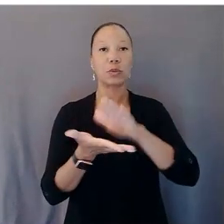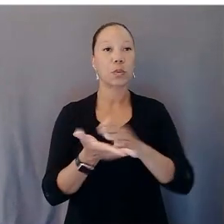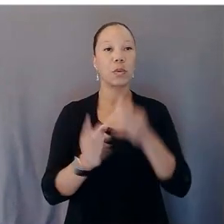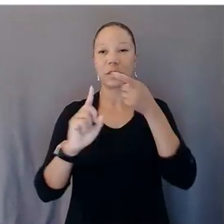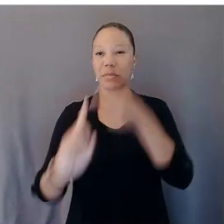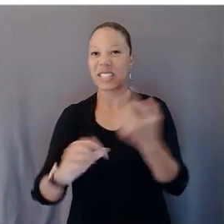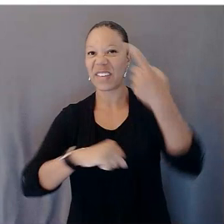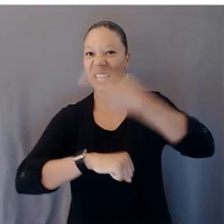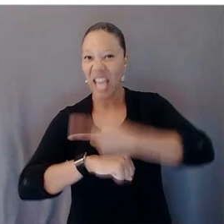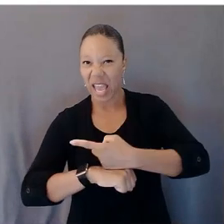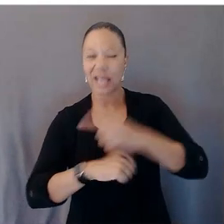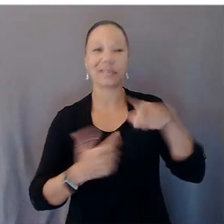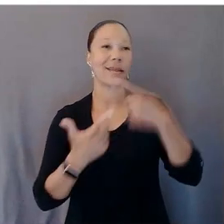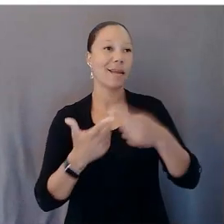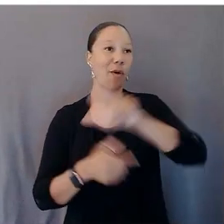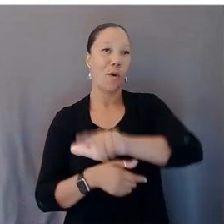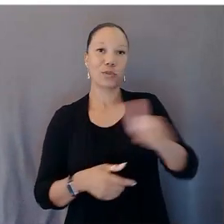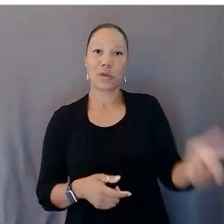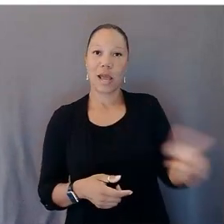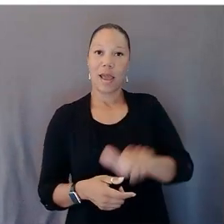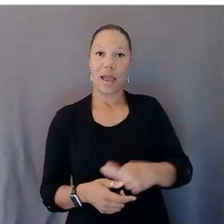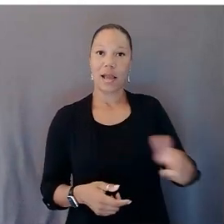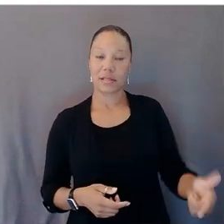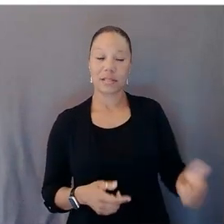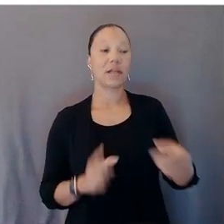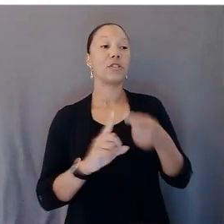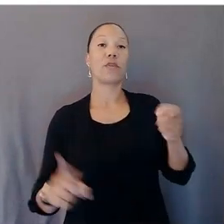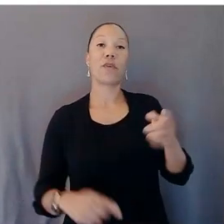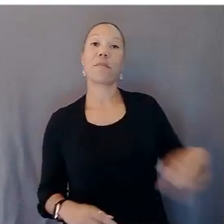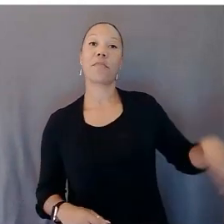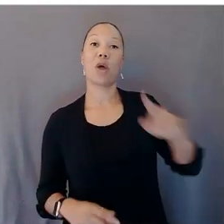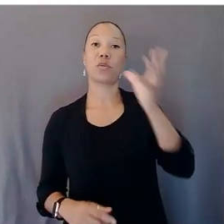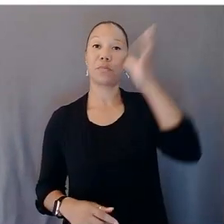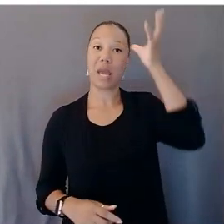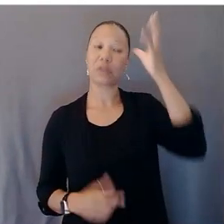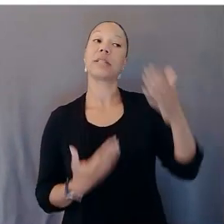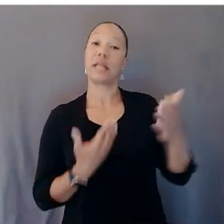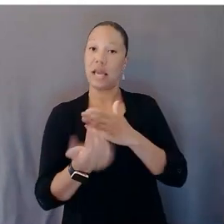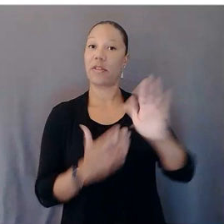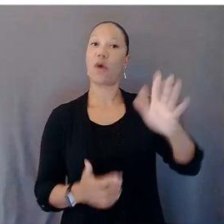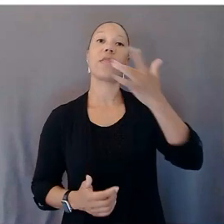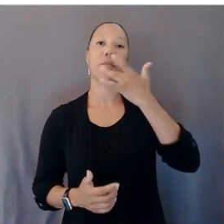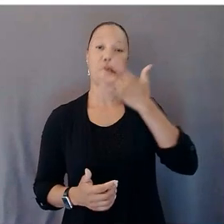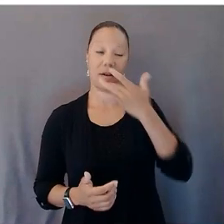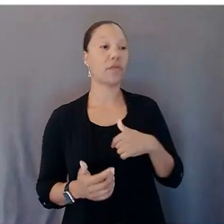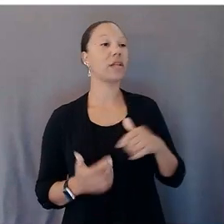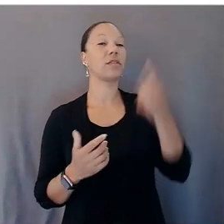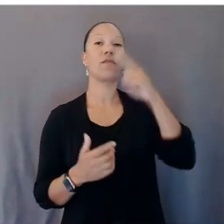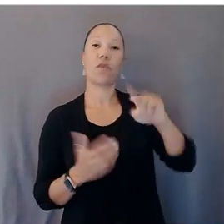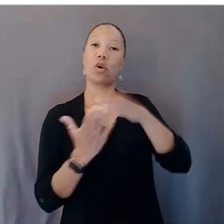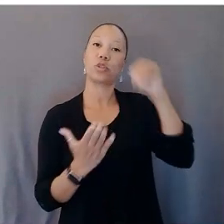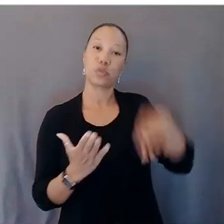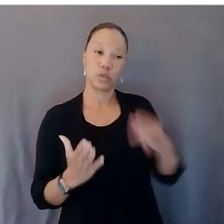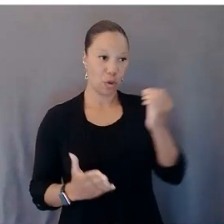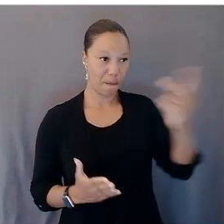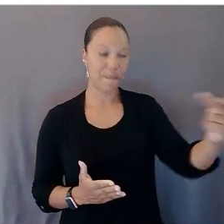alternating days, etc. We want to know of those parents who, even though they would like to be back with like a traditional